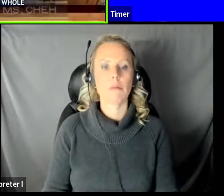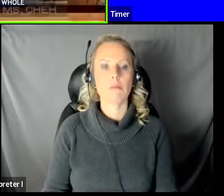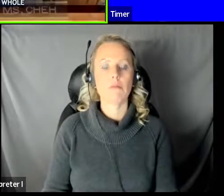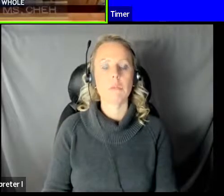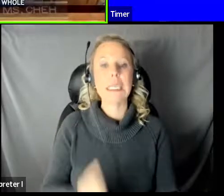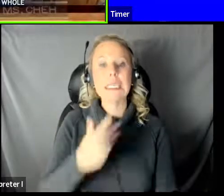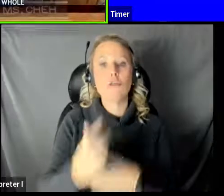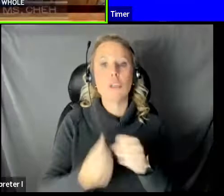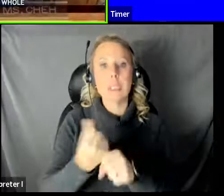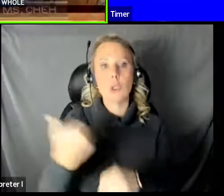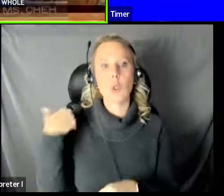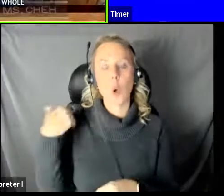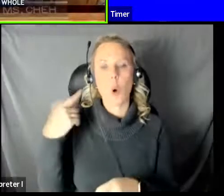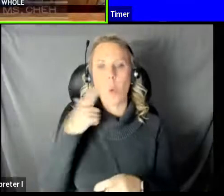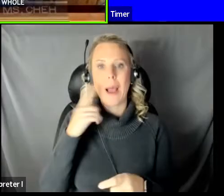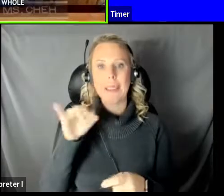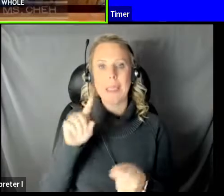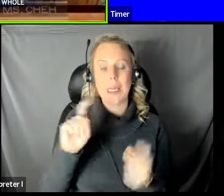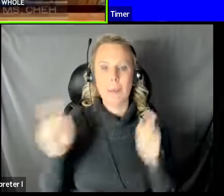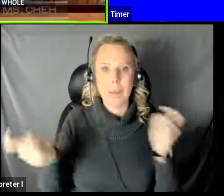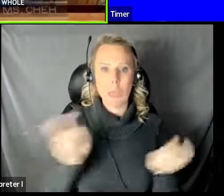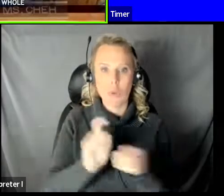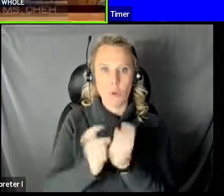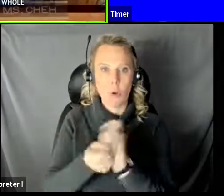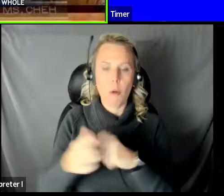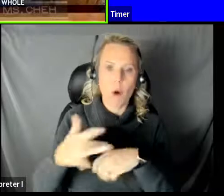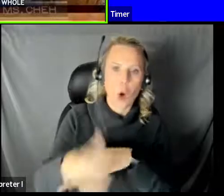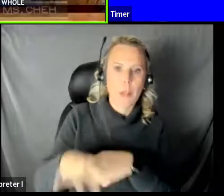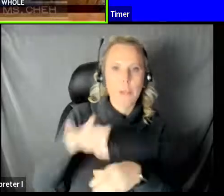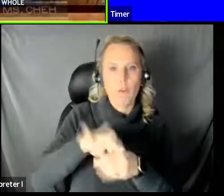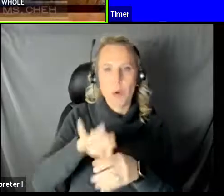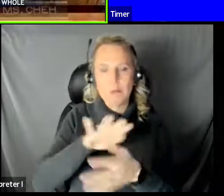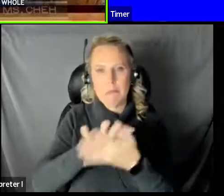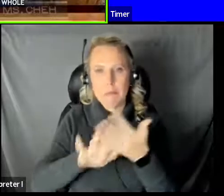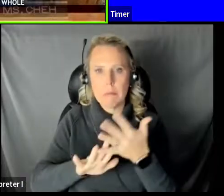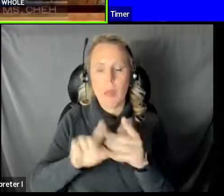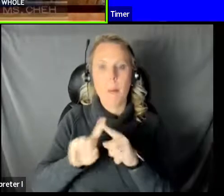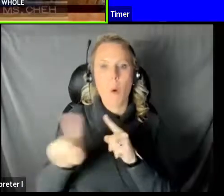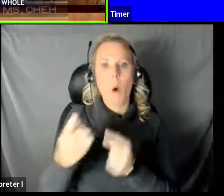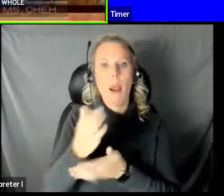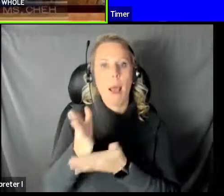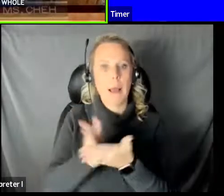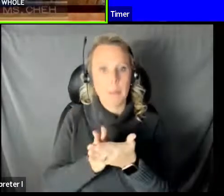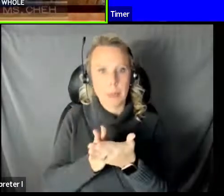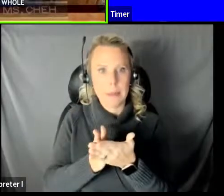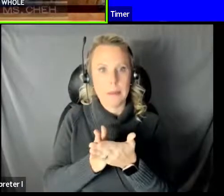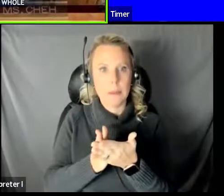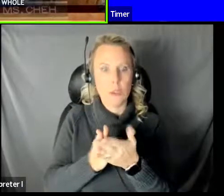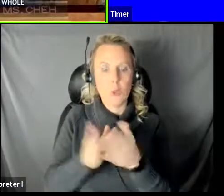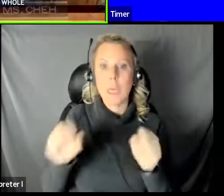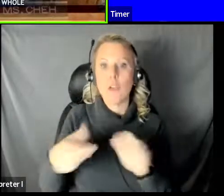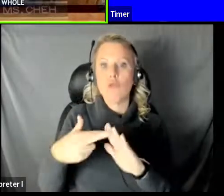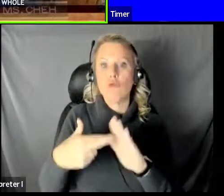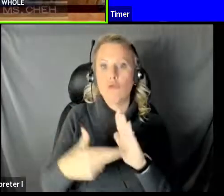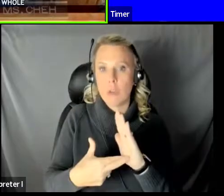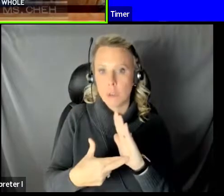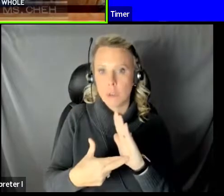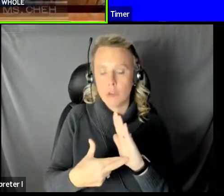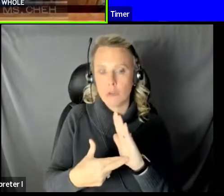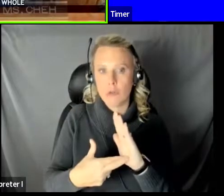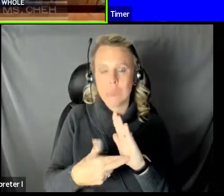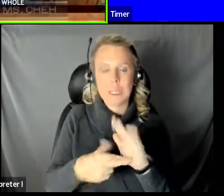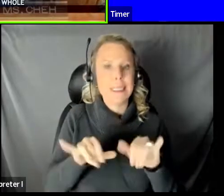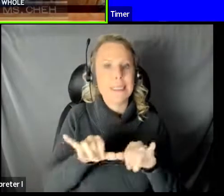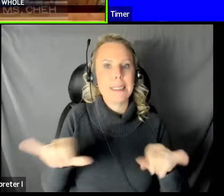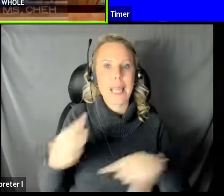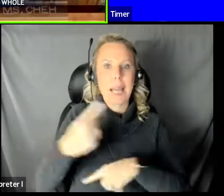years ago, I did a major reform on voting, early voting and all of that. But one of the aspects of it was you can register on the same